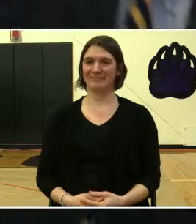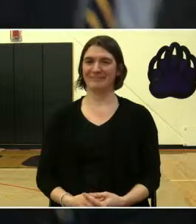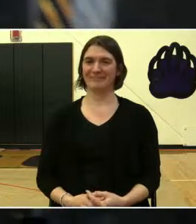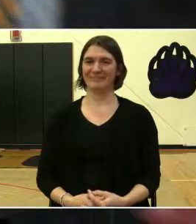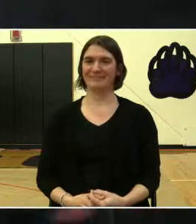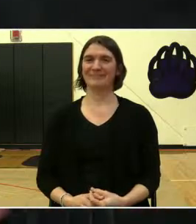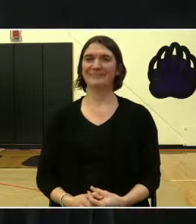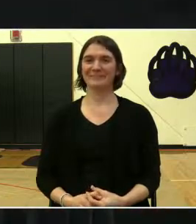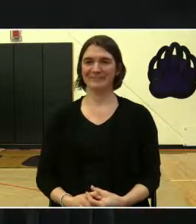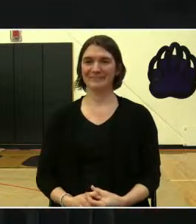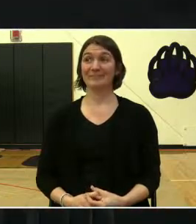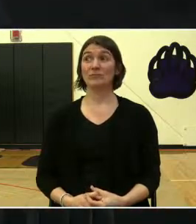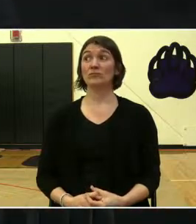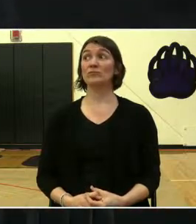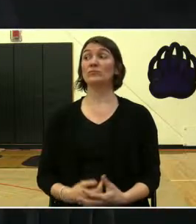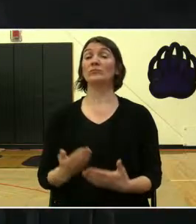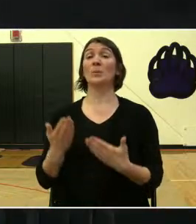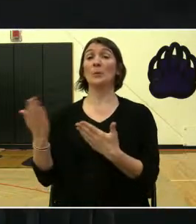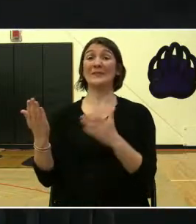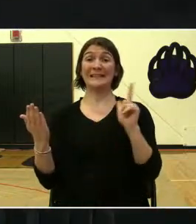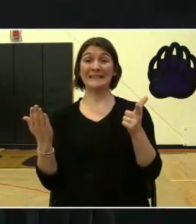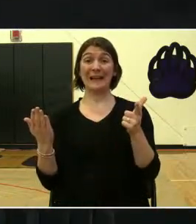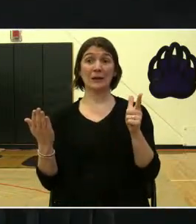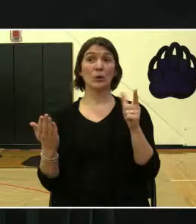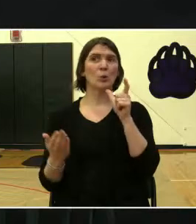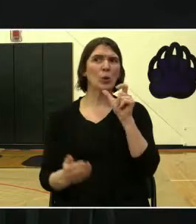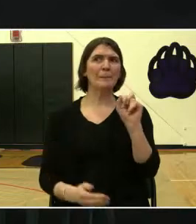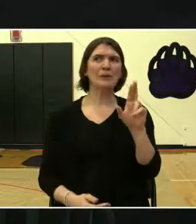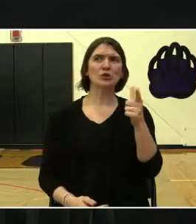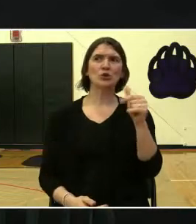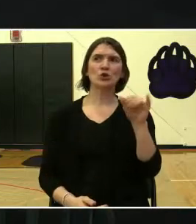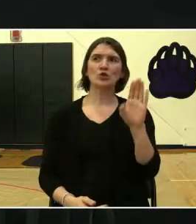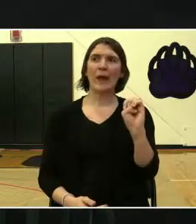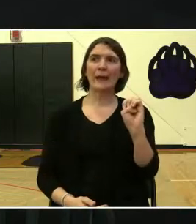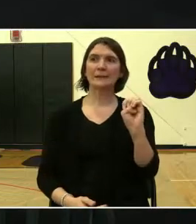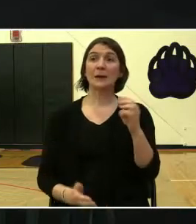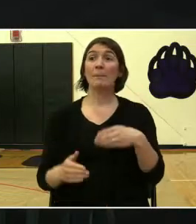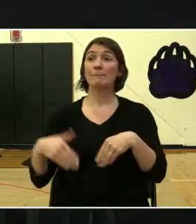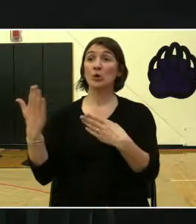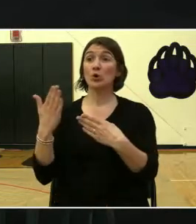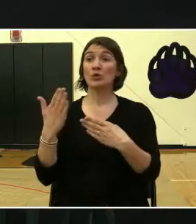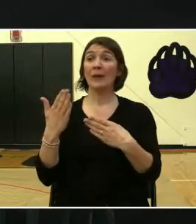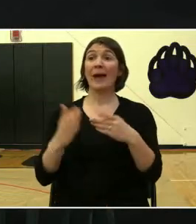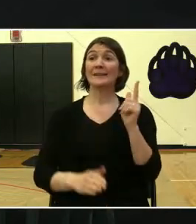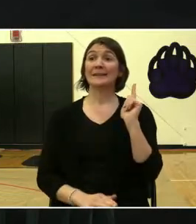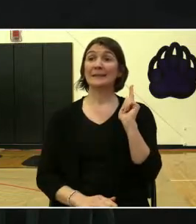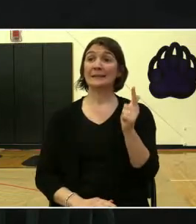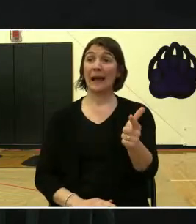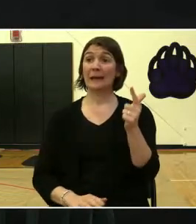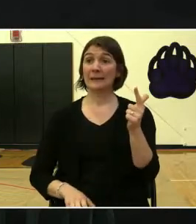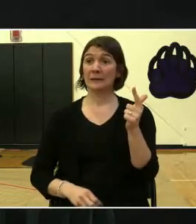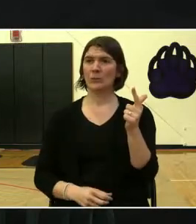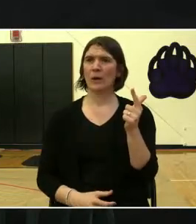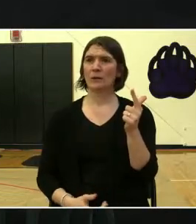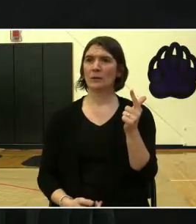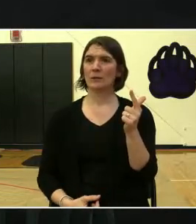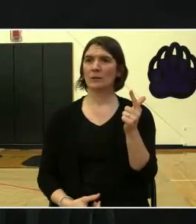mention it's been uh seconded by Mr Grace it's been moved and seconded